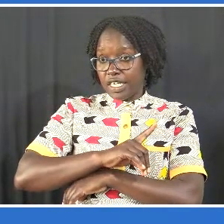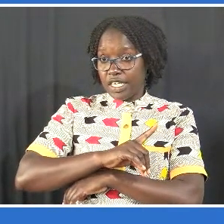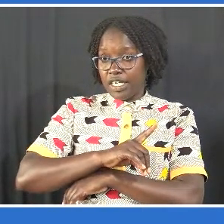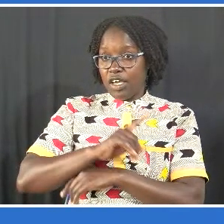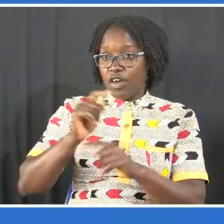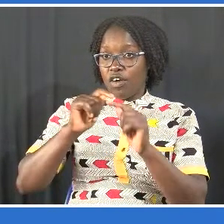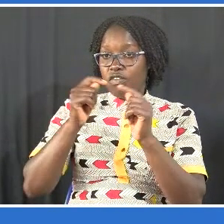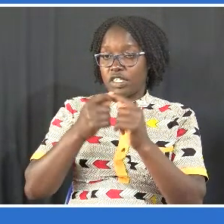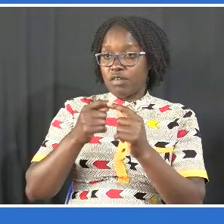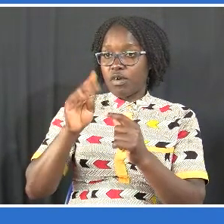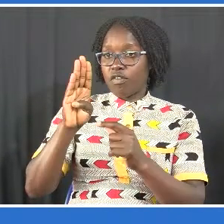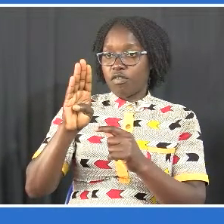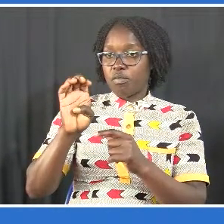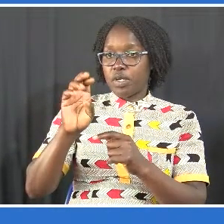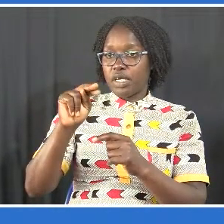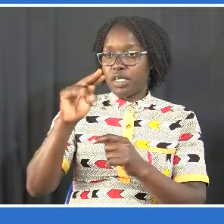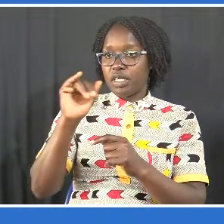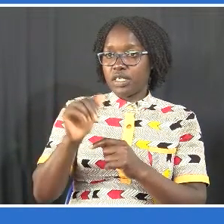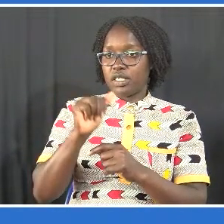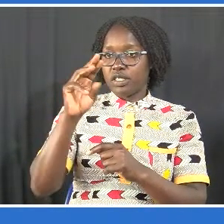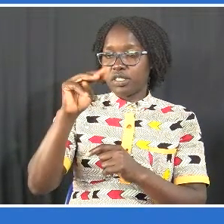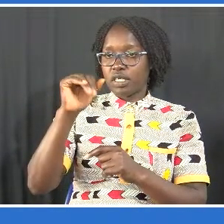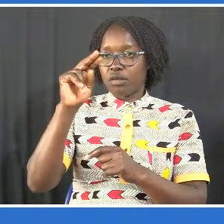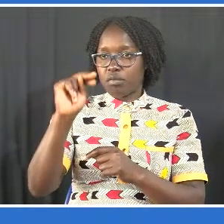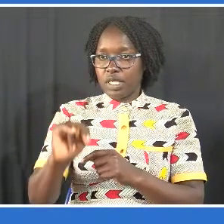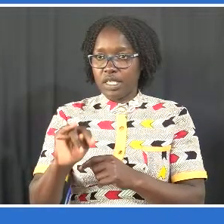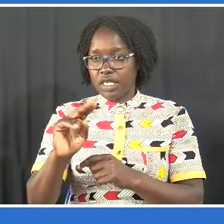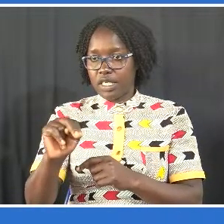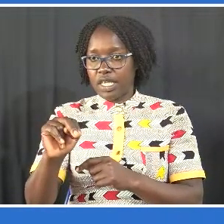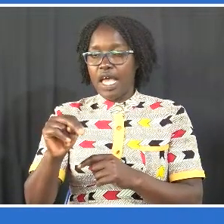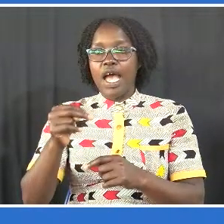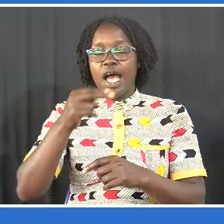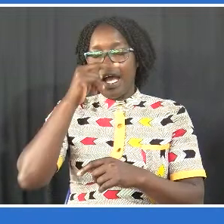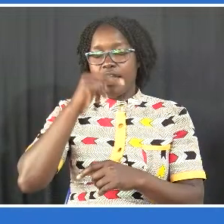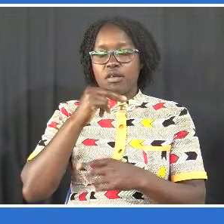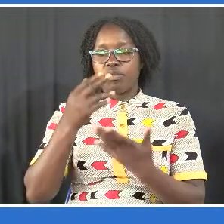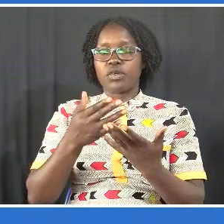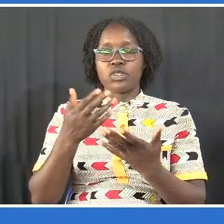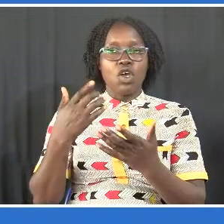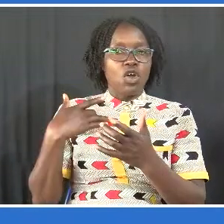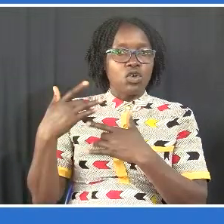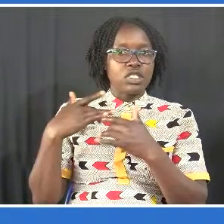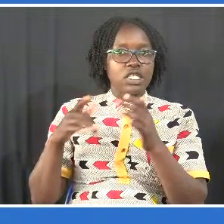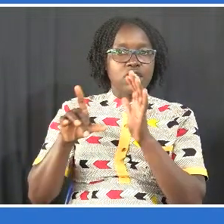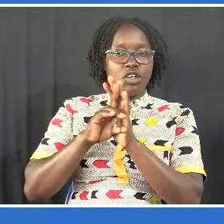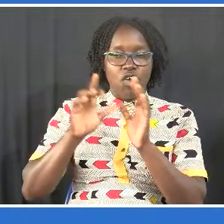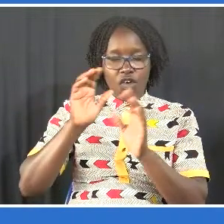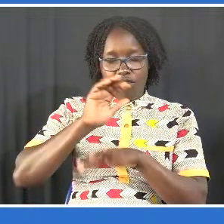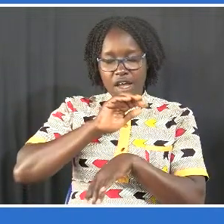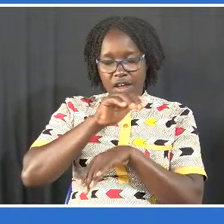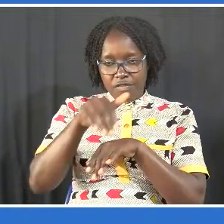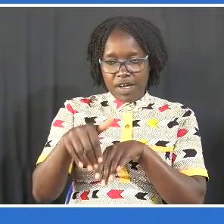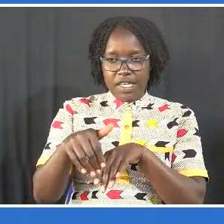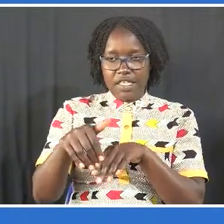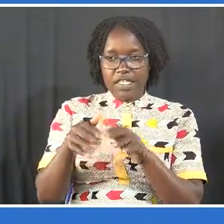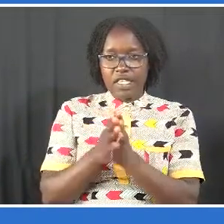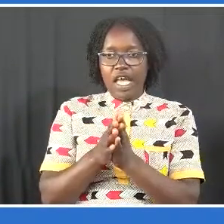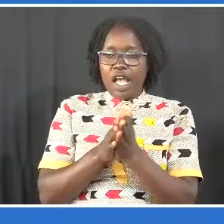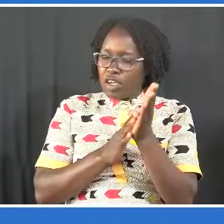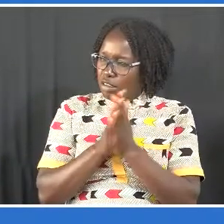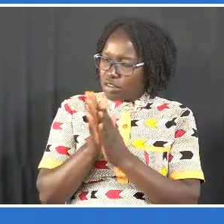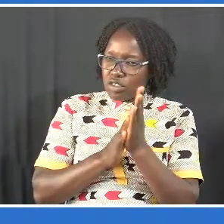the tribe of Benjamin, a Hebrew of Hebrews, concerning the law, a Pharisee, concerning